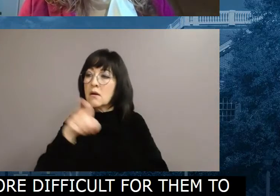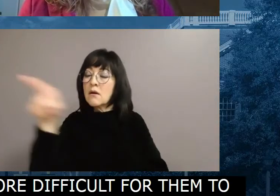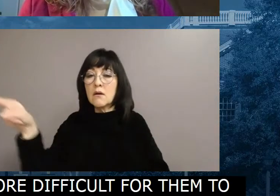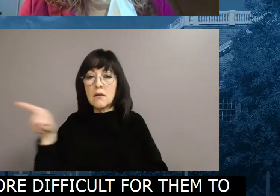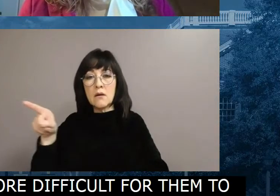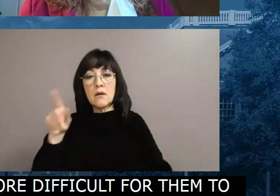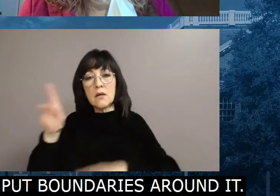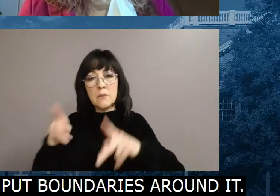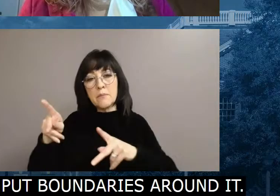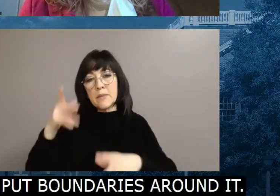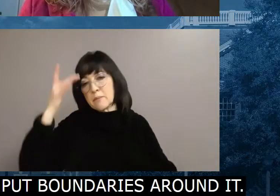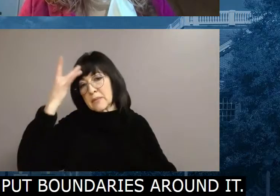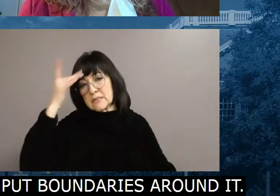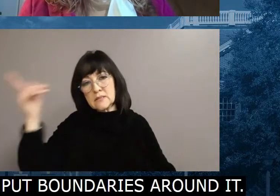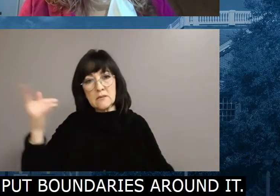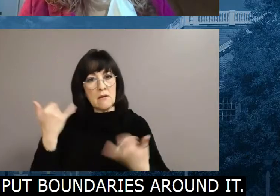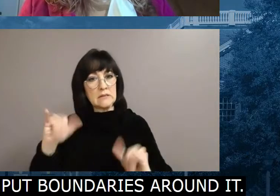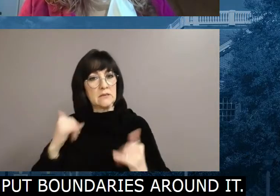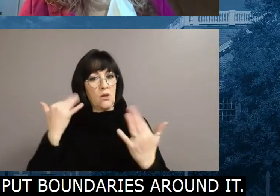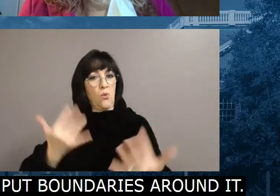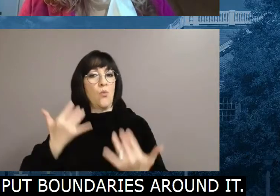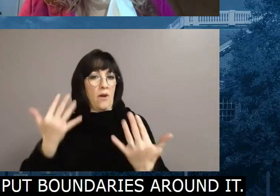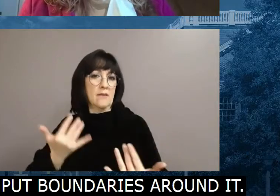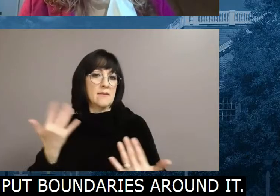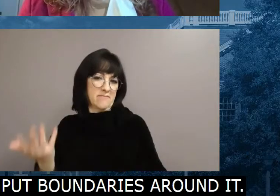people through more quickly.